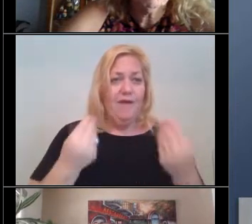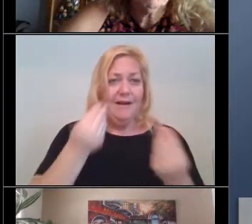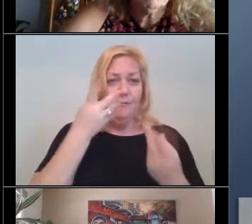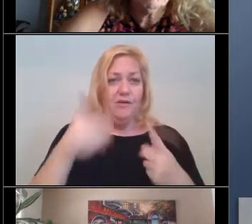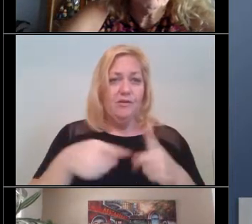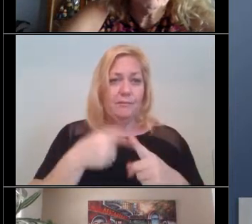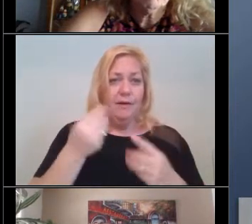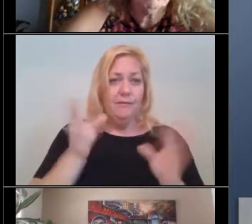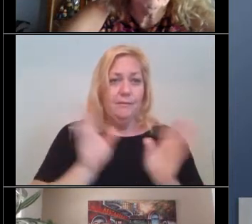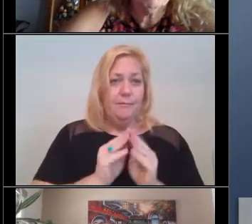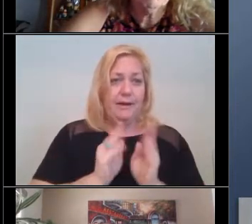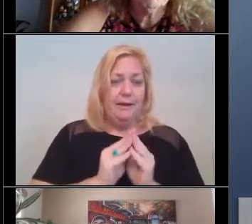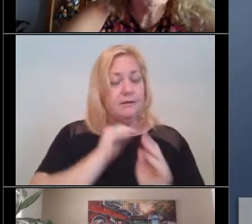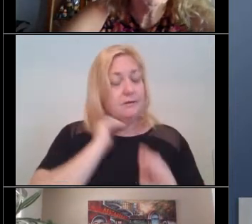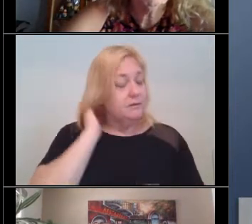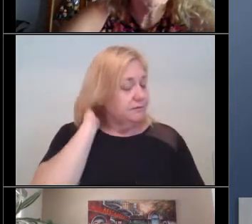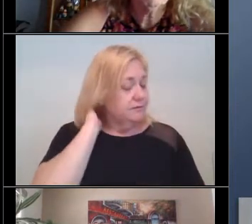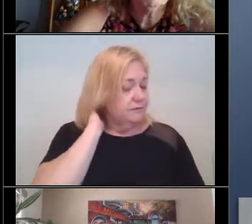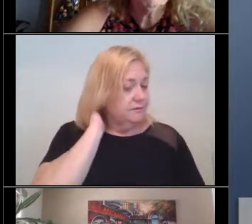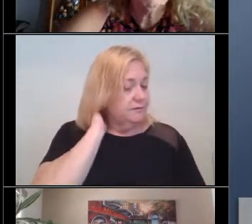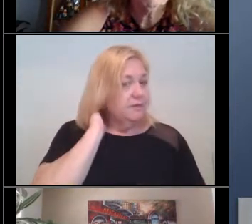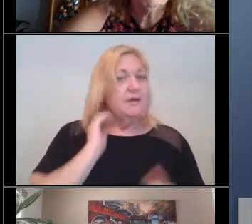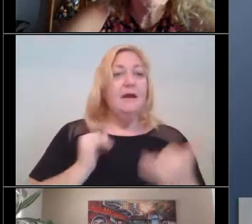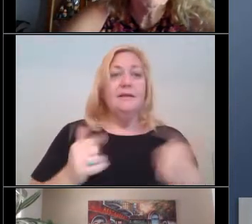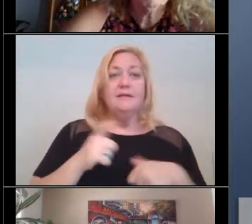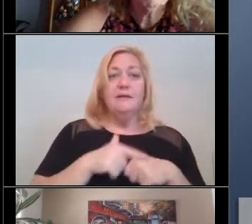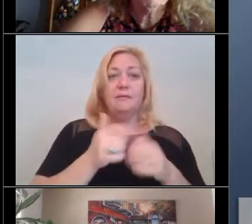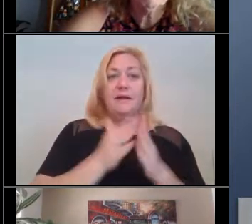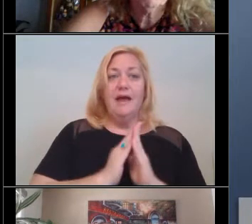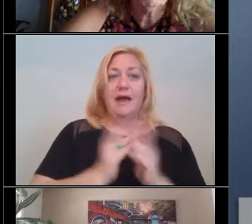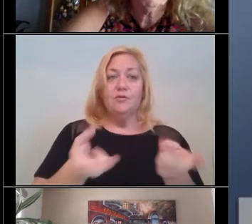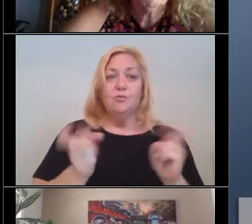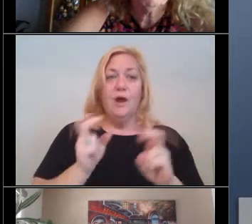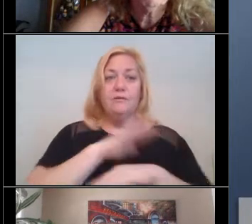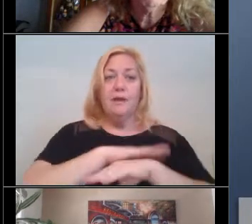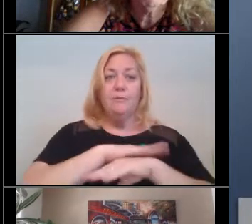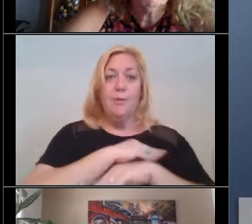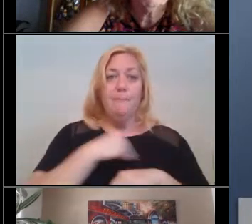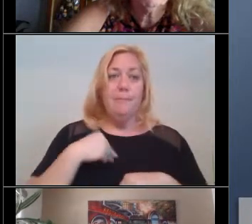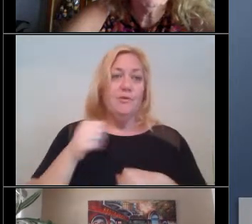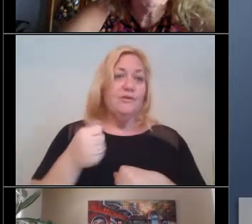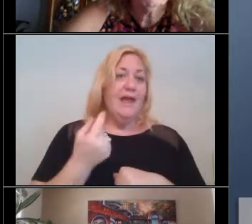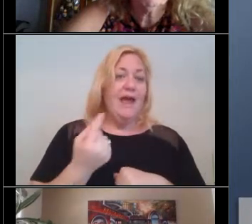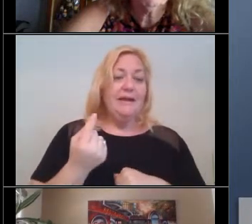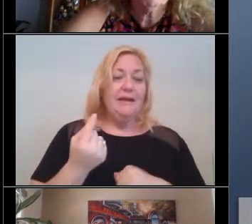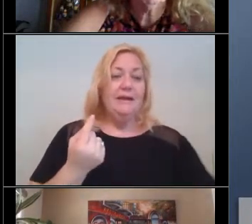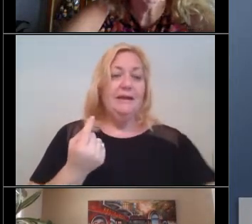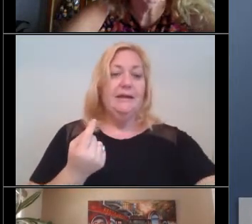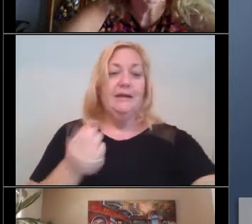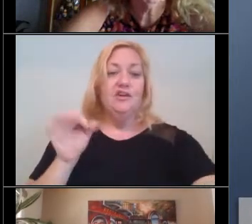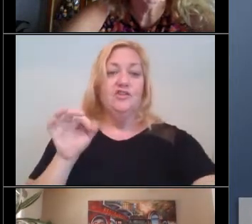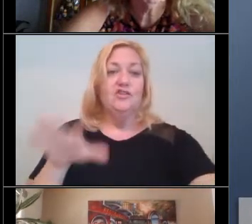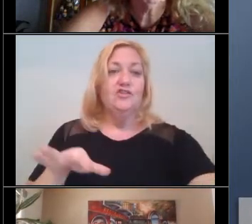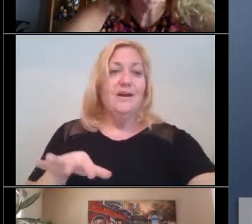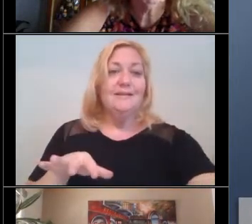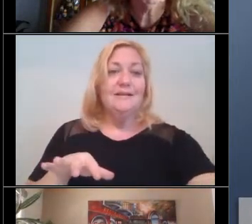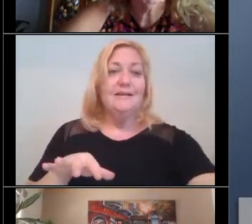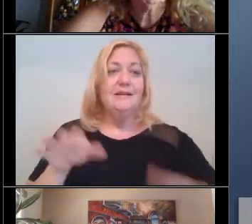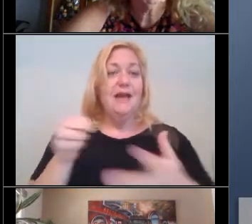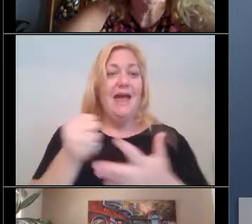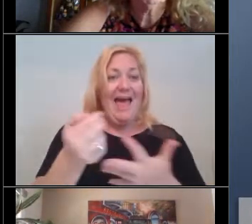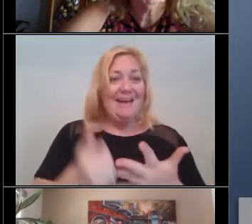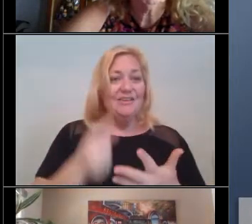meeting. At this time, we would like to ask Roundtable members if there are any suggested edits for the